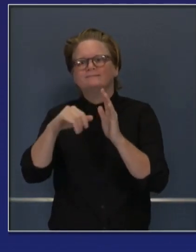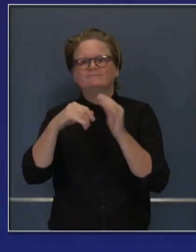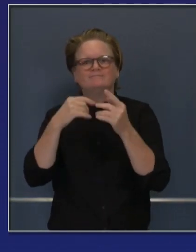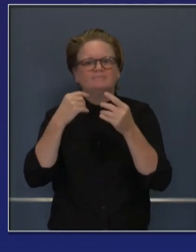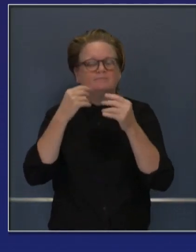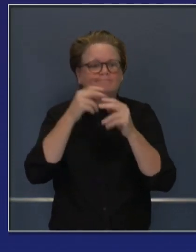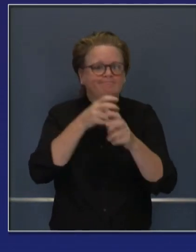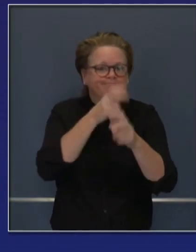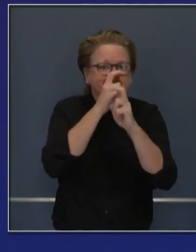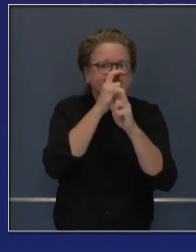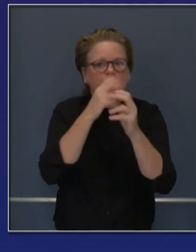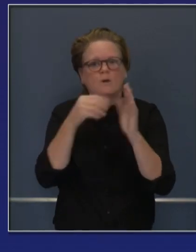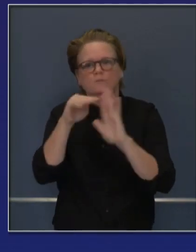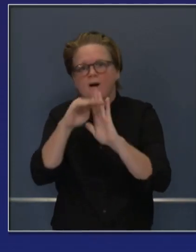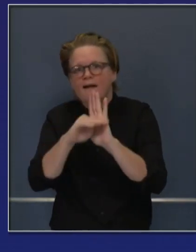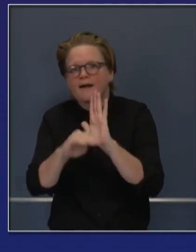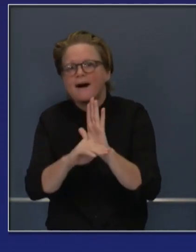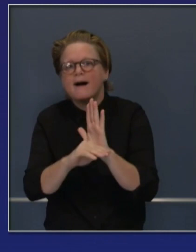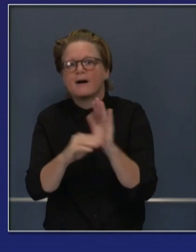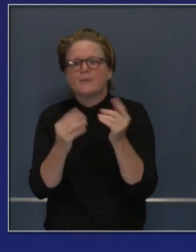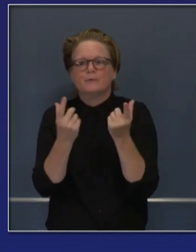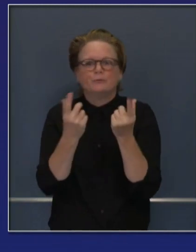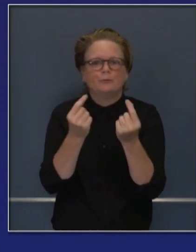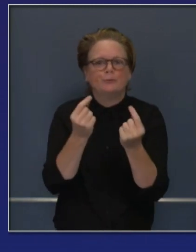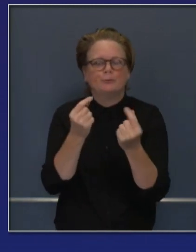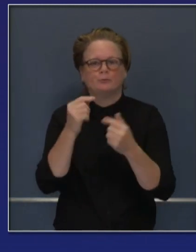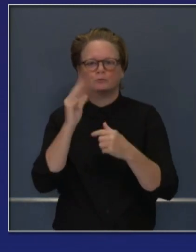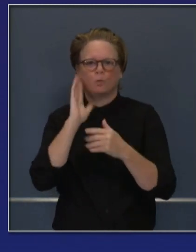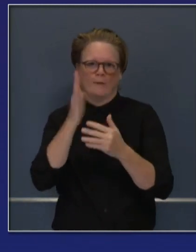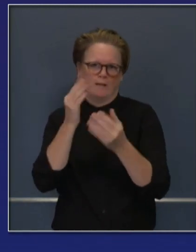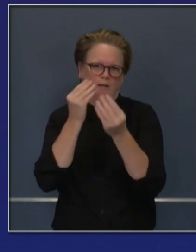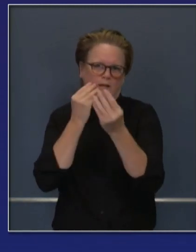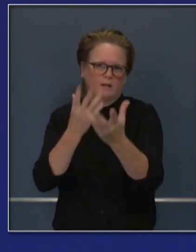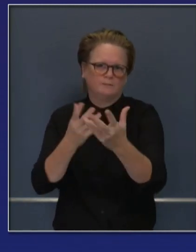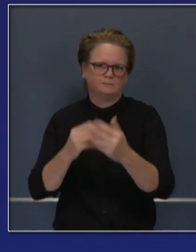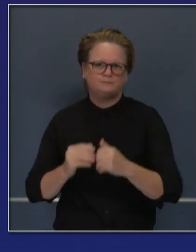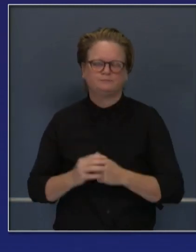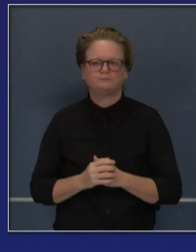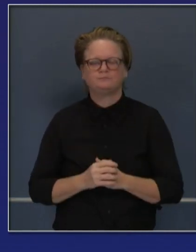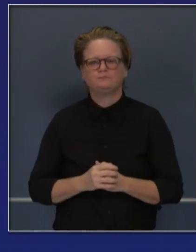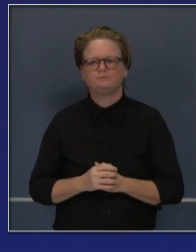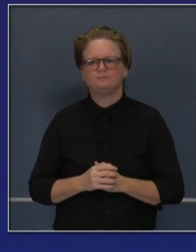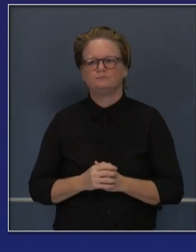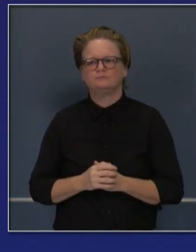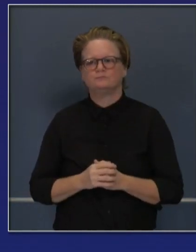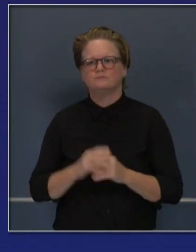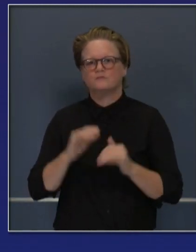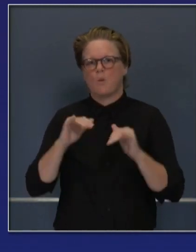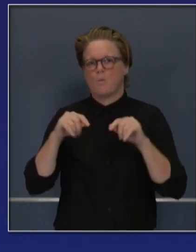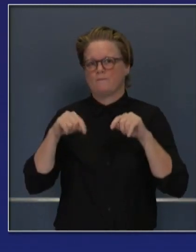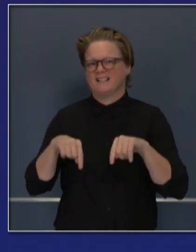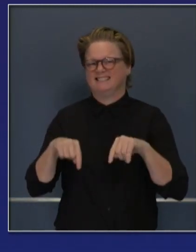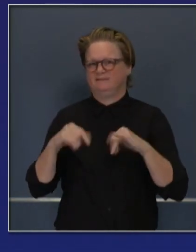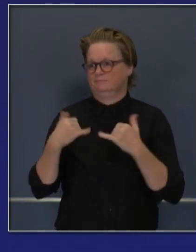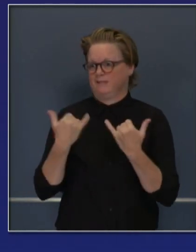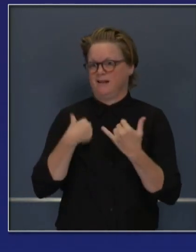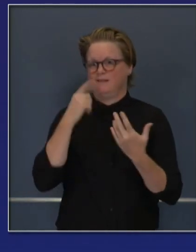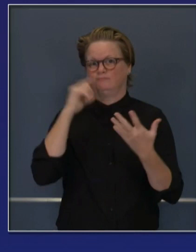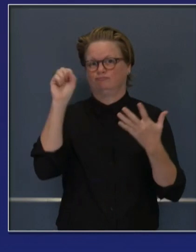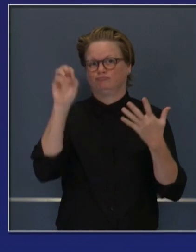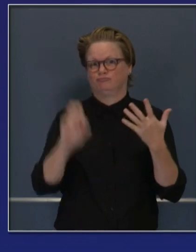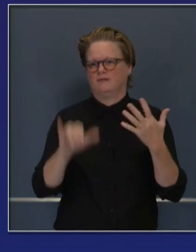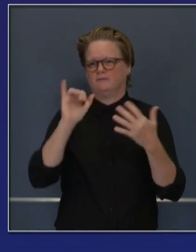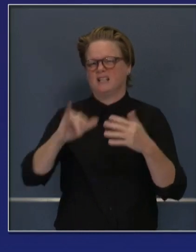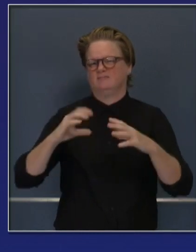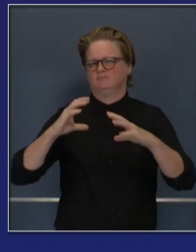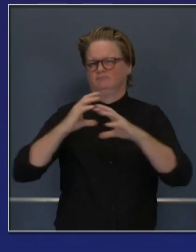conditions that exist today at this moment. So that's the update in terms of where we